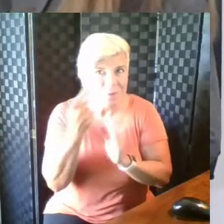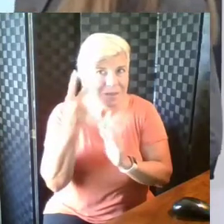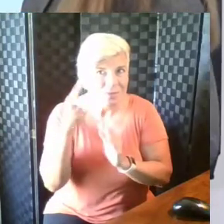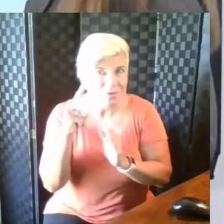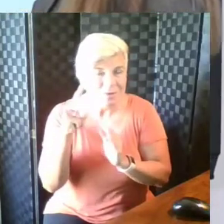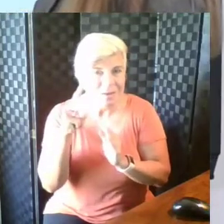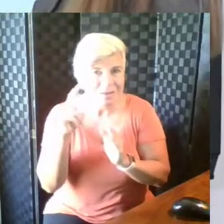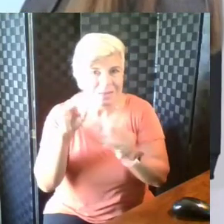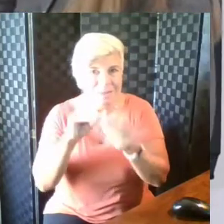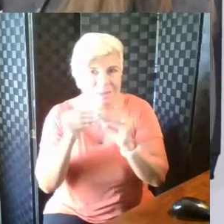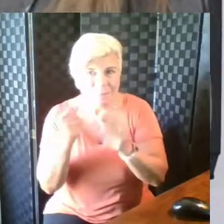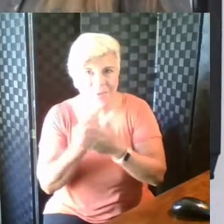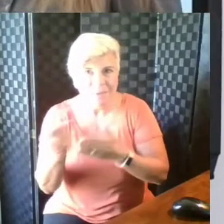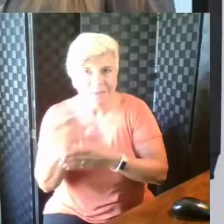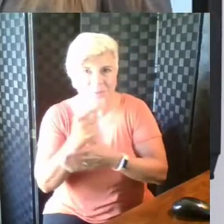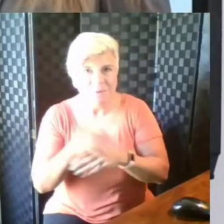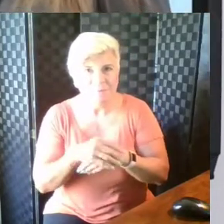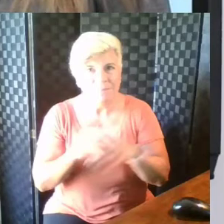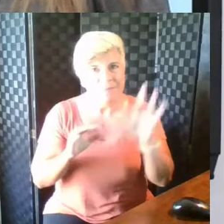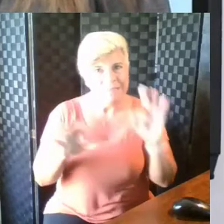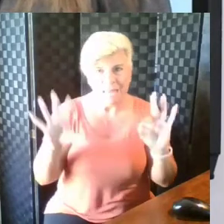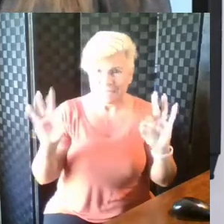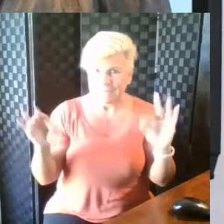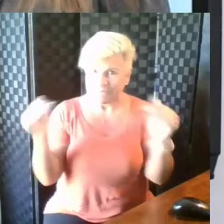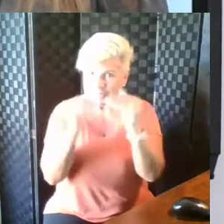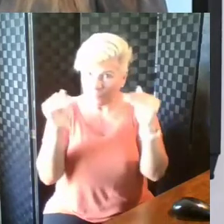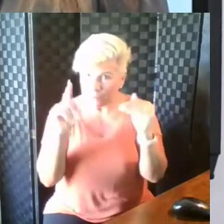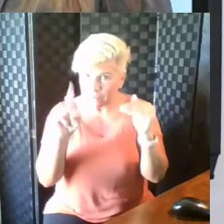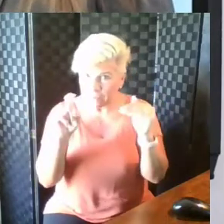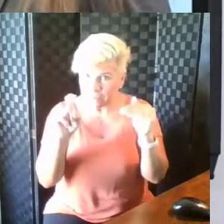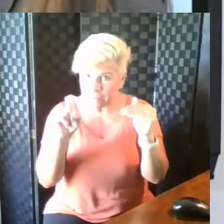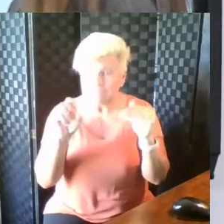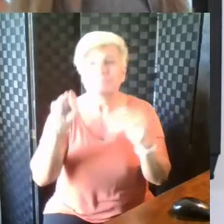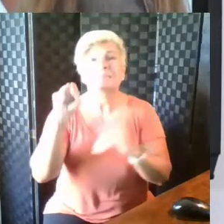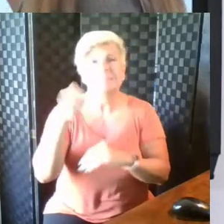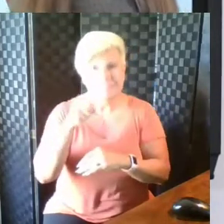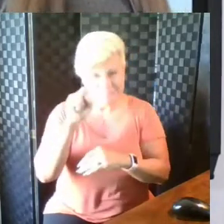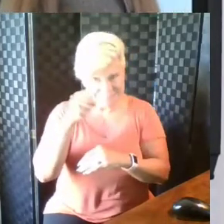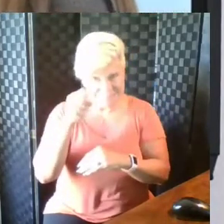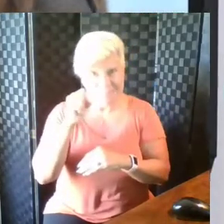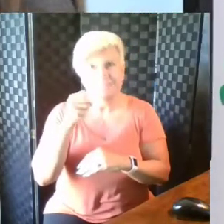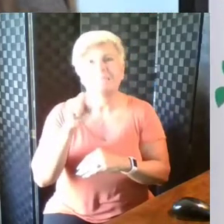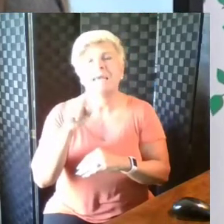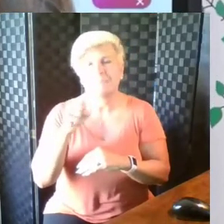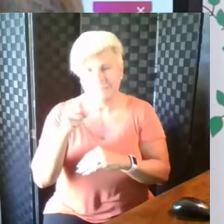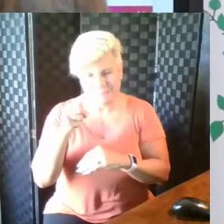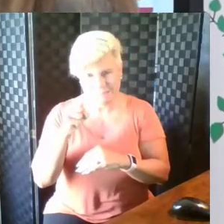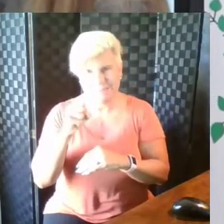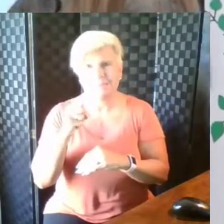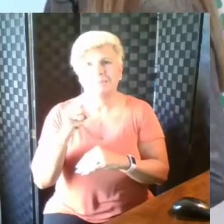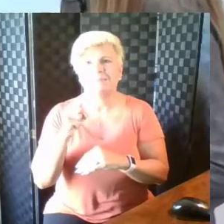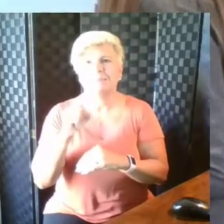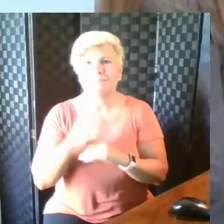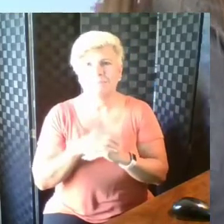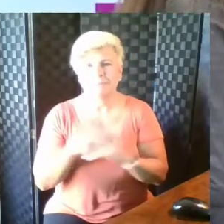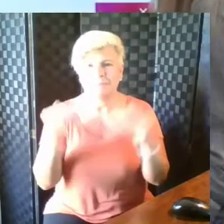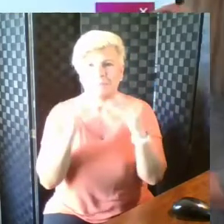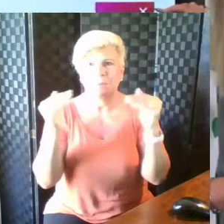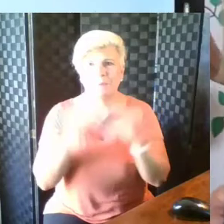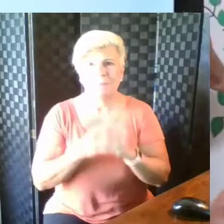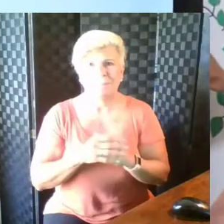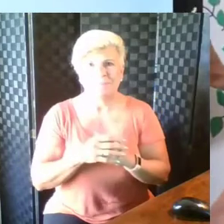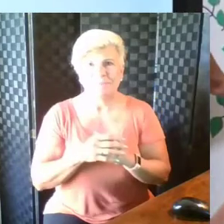by adding the numbers at the bottom. Is 9 equal to 9? Yep, absolutely. So we would circle this, yes, they are